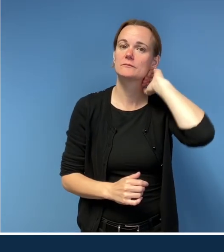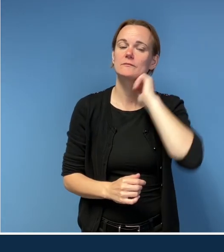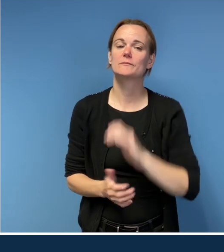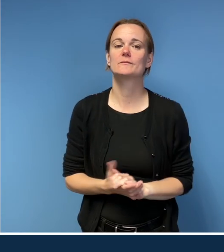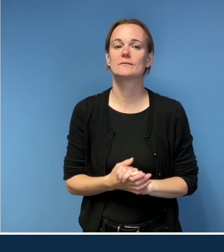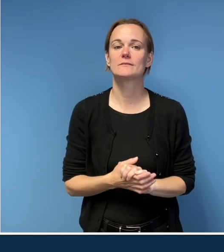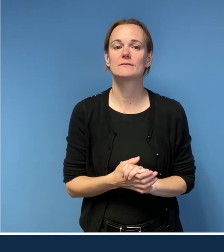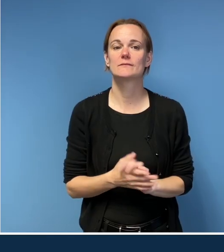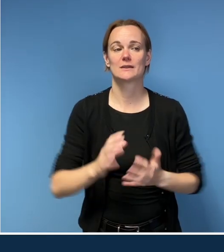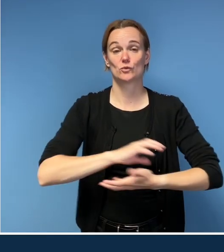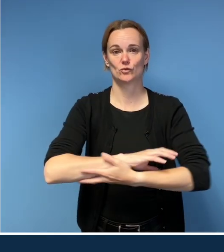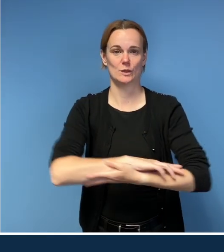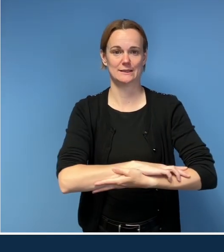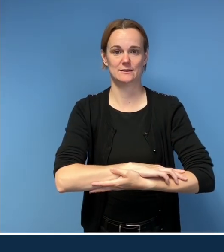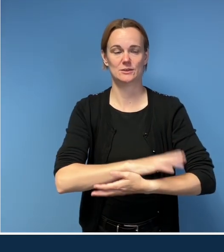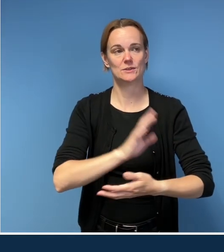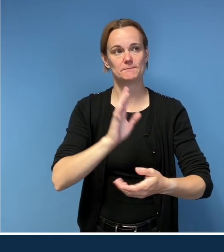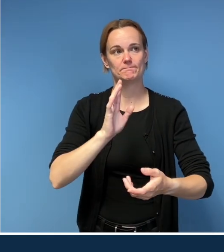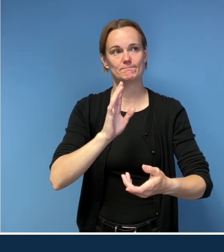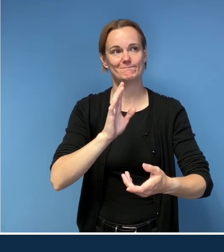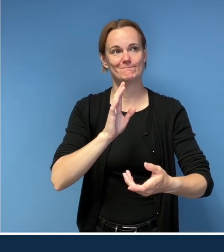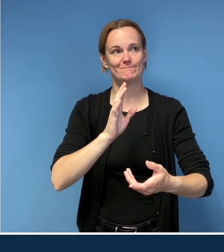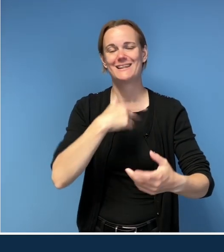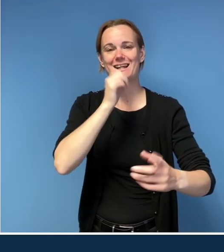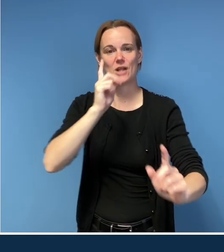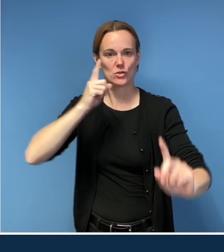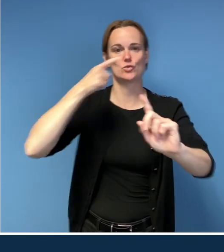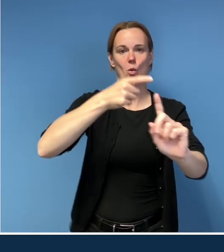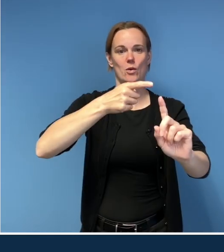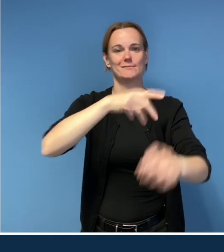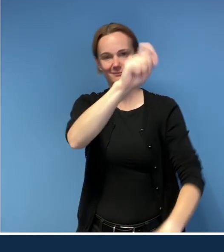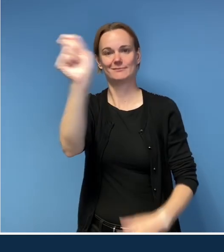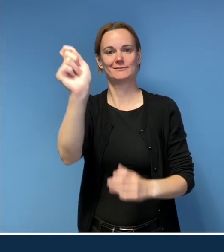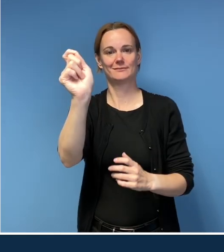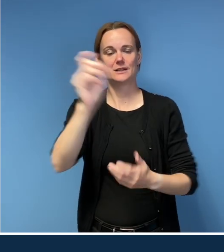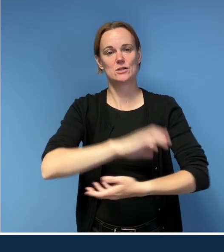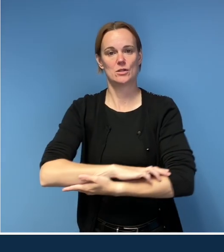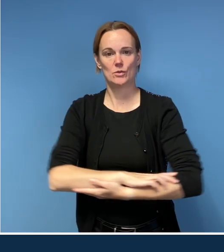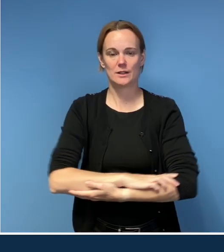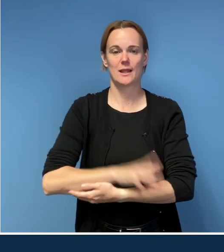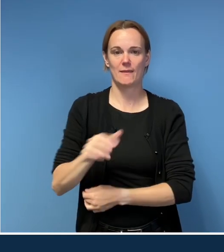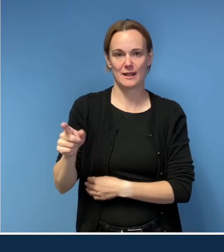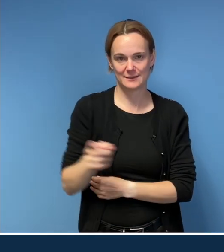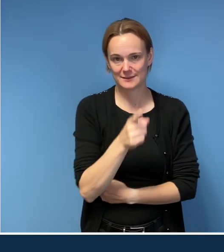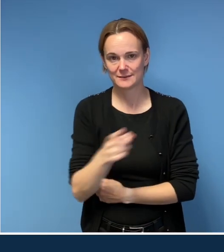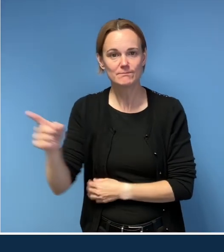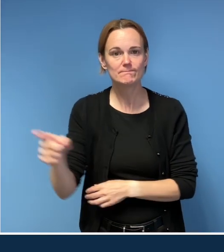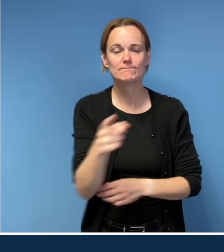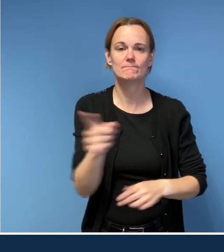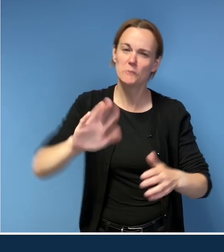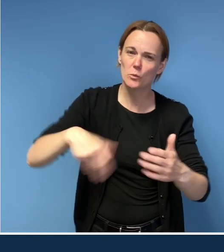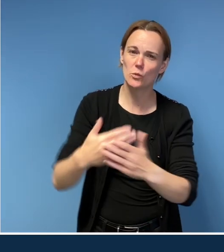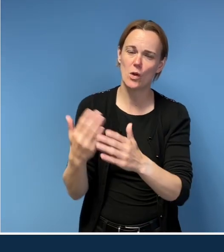It's not just a destination. Reconciliation can't be about getting to a destination. It's a shared journey that we're all